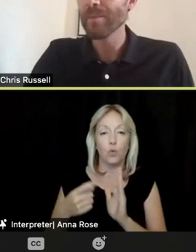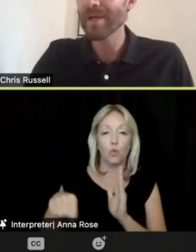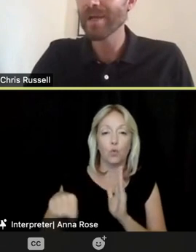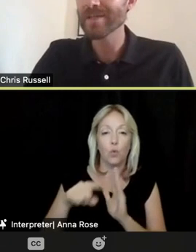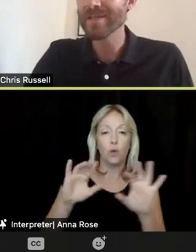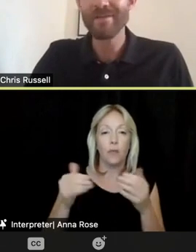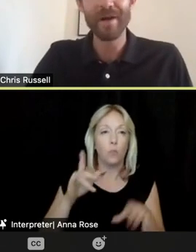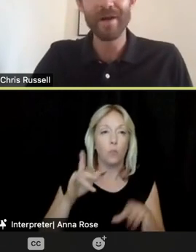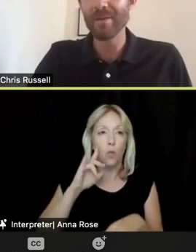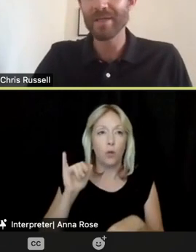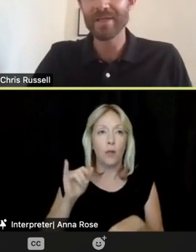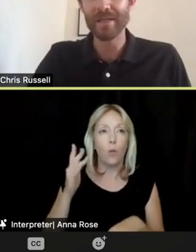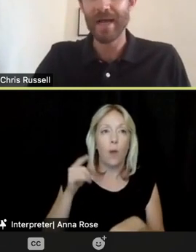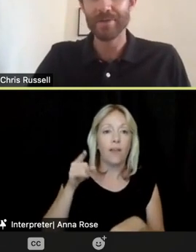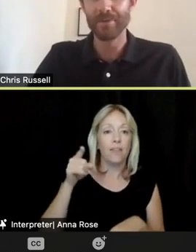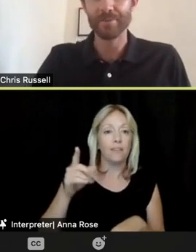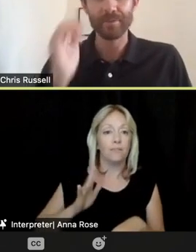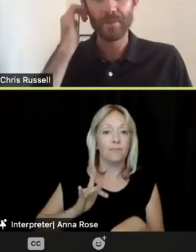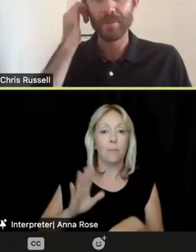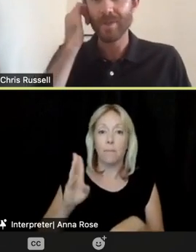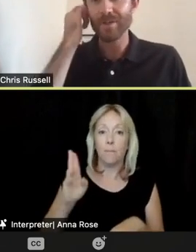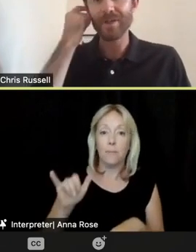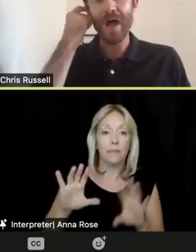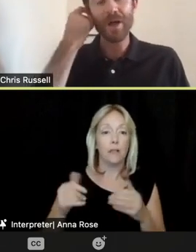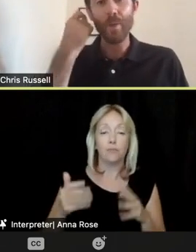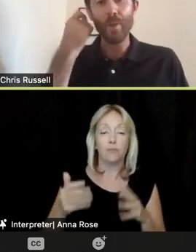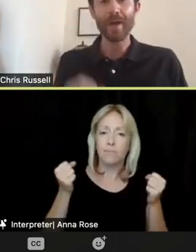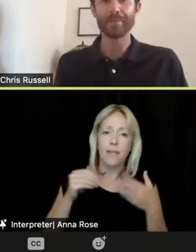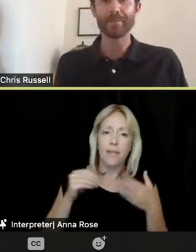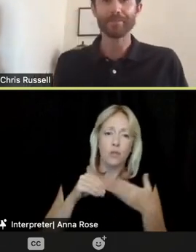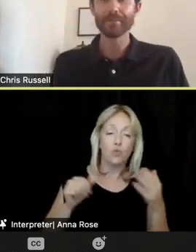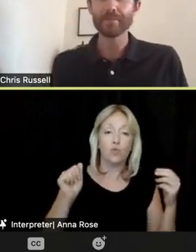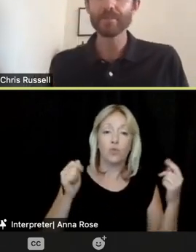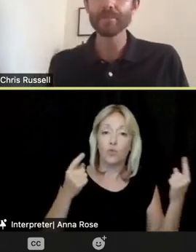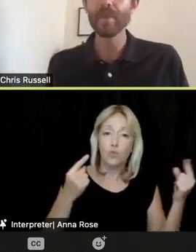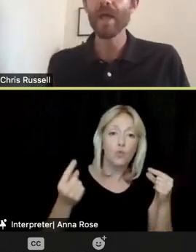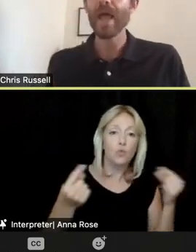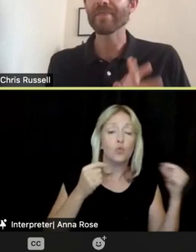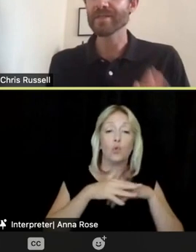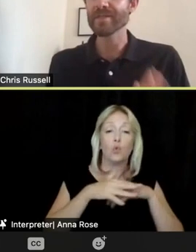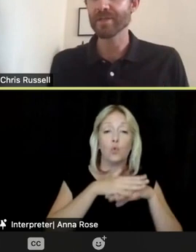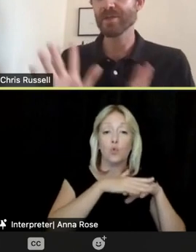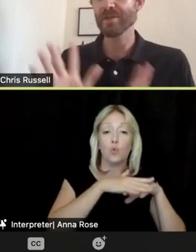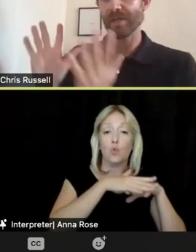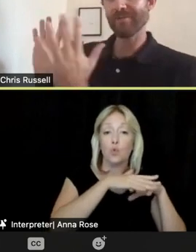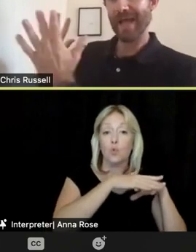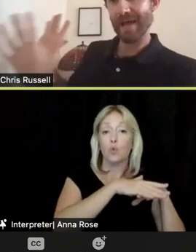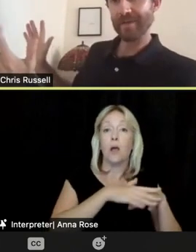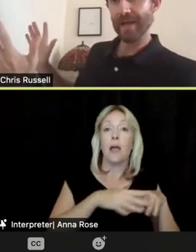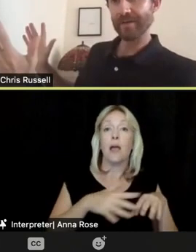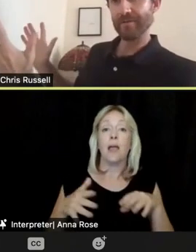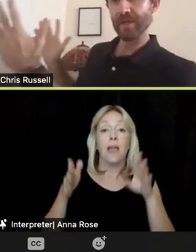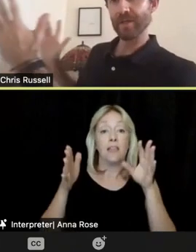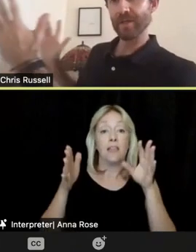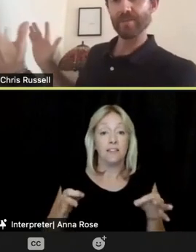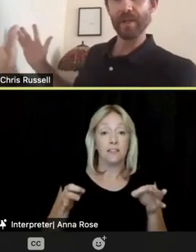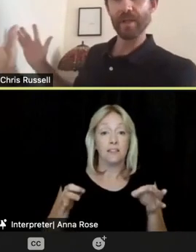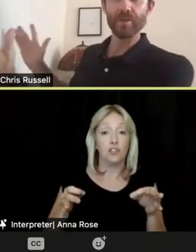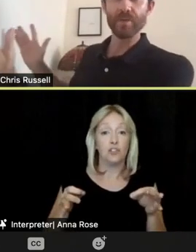you, because this is a very busy classroom. There's a lot going on. And the decision to even have the